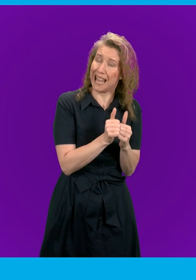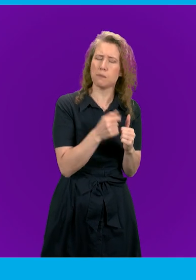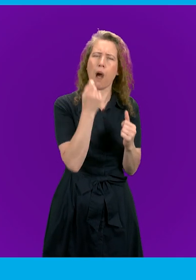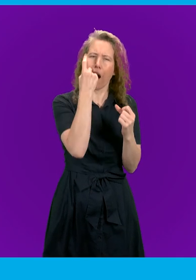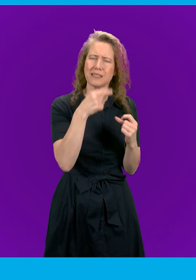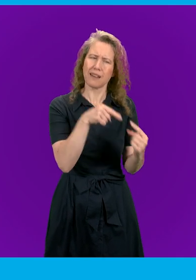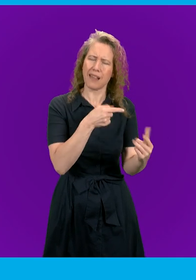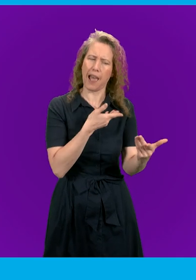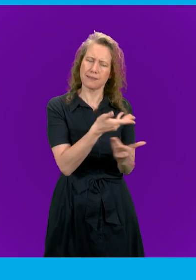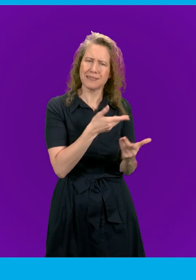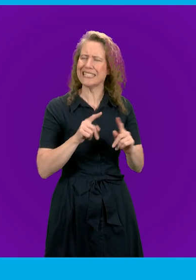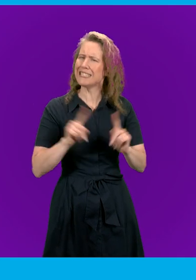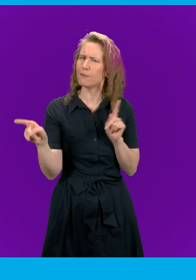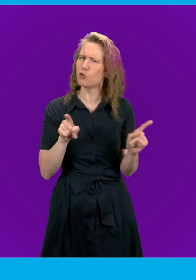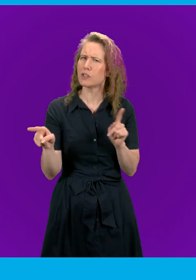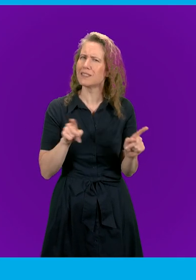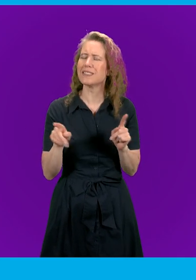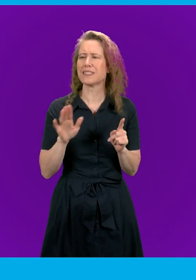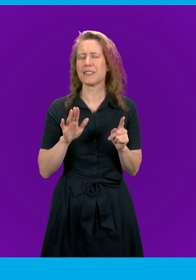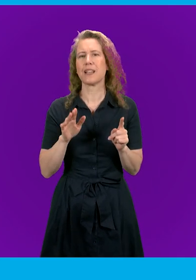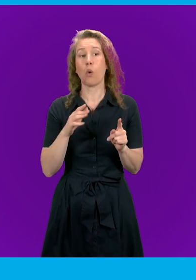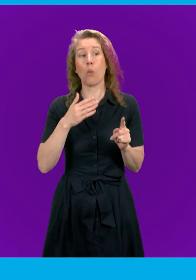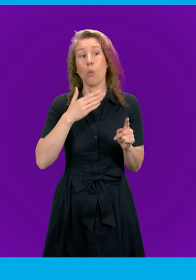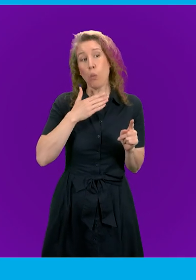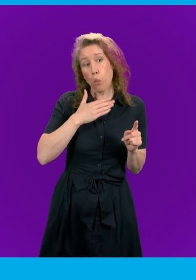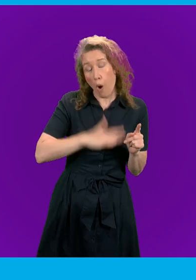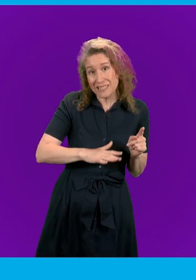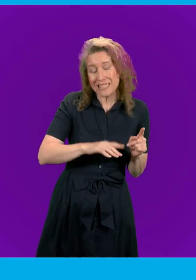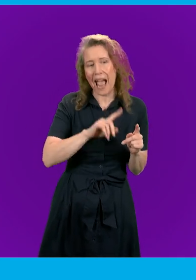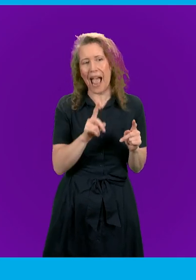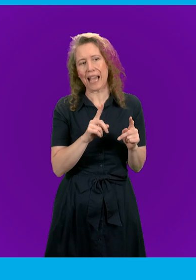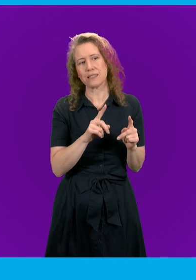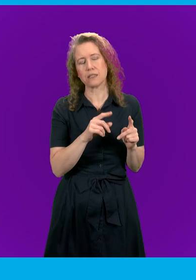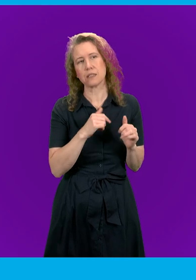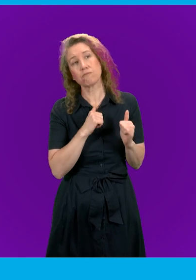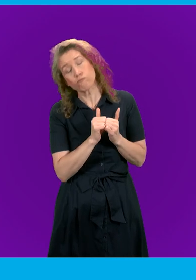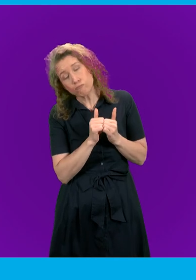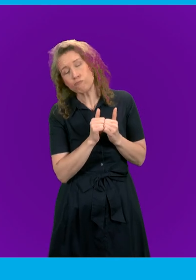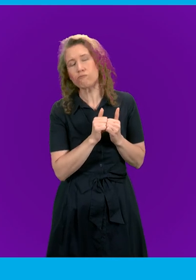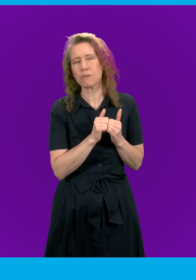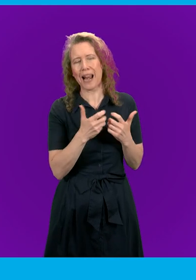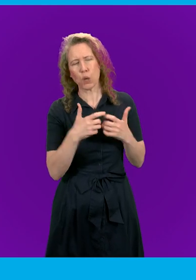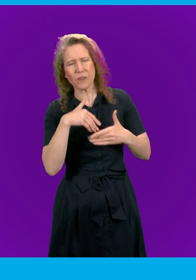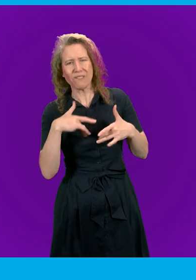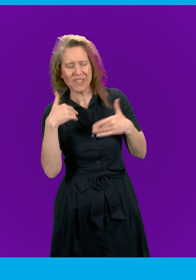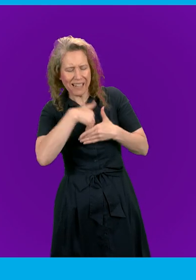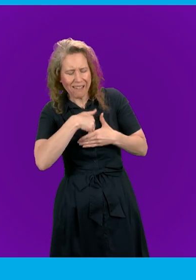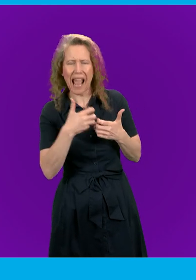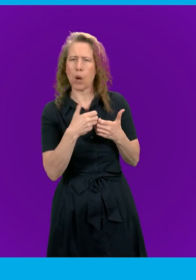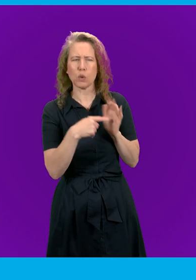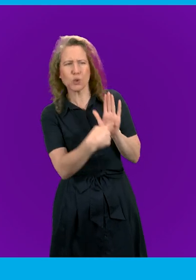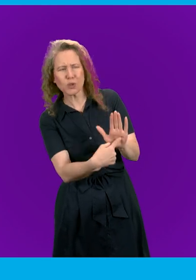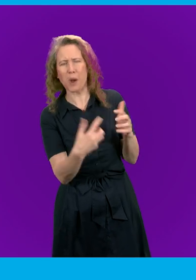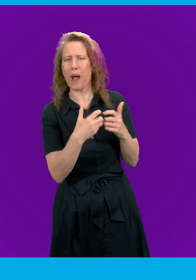understand sexual interaction. So understanding that difference between wanting something and how you feel inside and how you're communicating that. So there's a lot